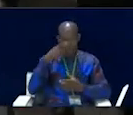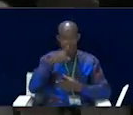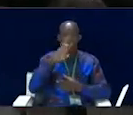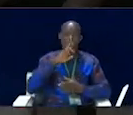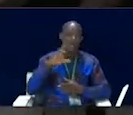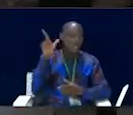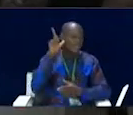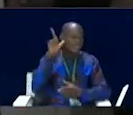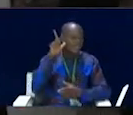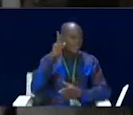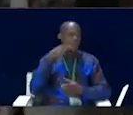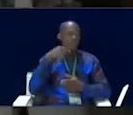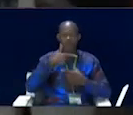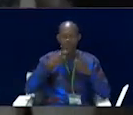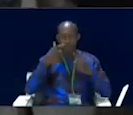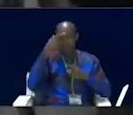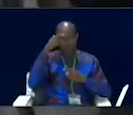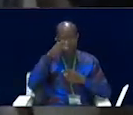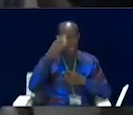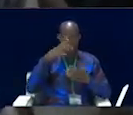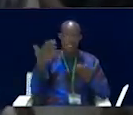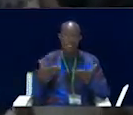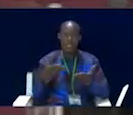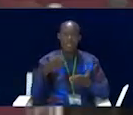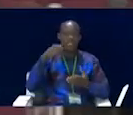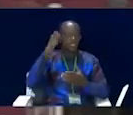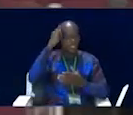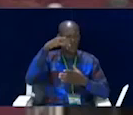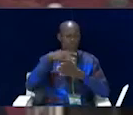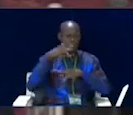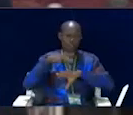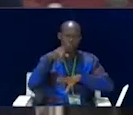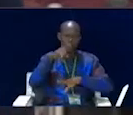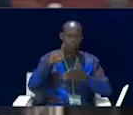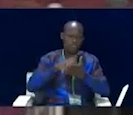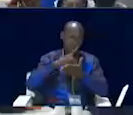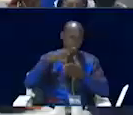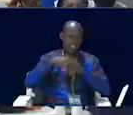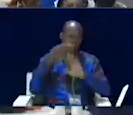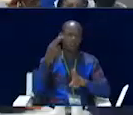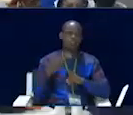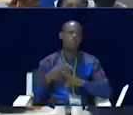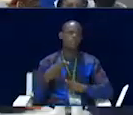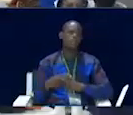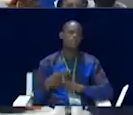to seek God, he will touch you divinely in the name of Jesus.